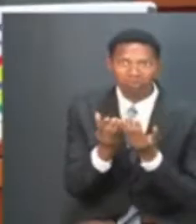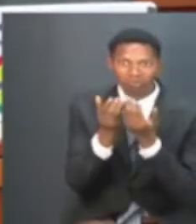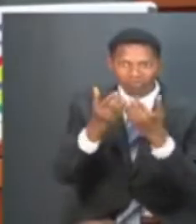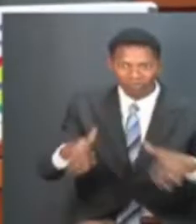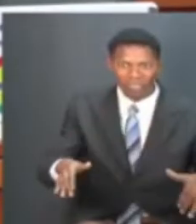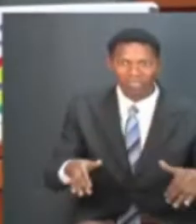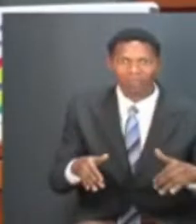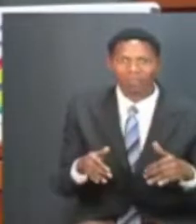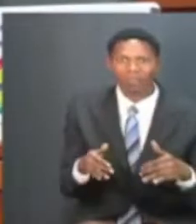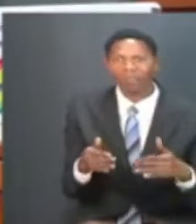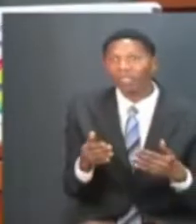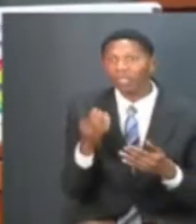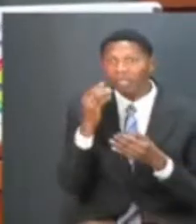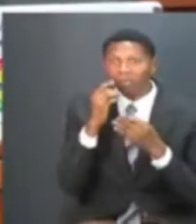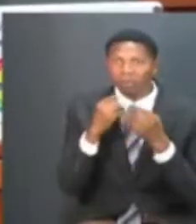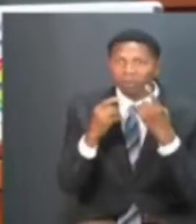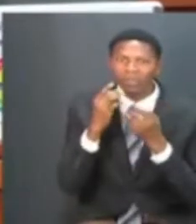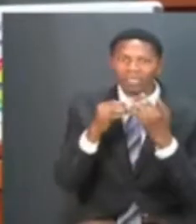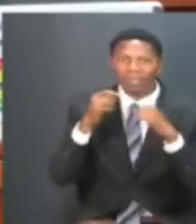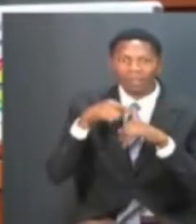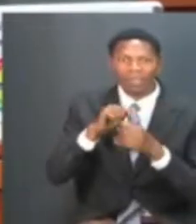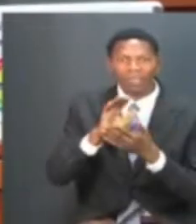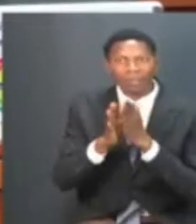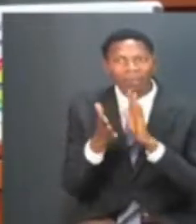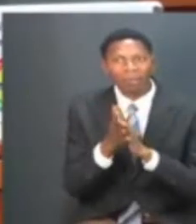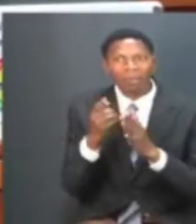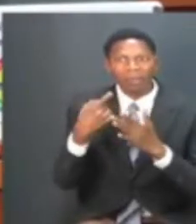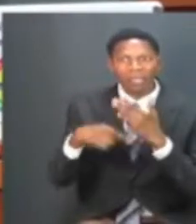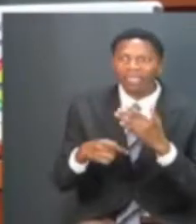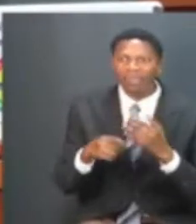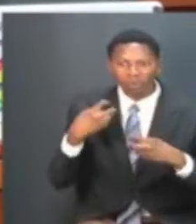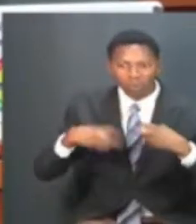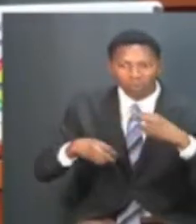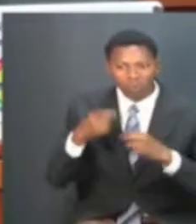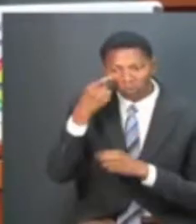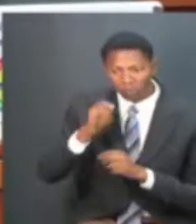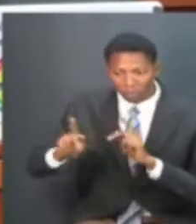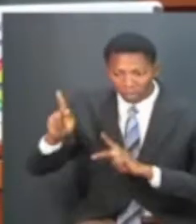bane of our people. Mr. Speaker,